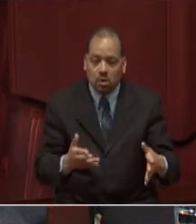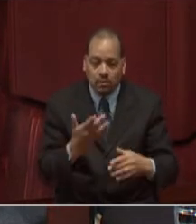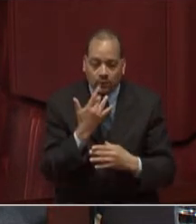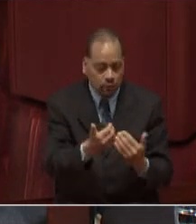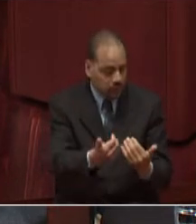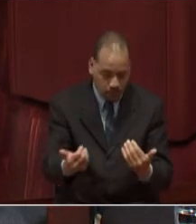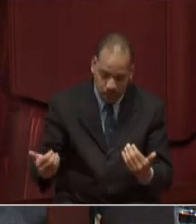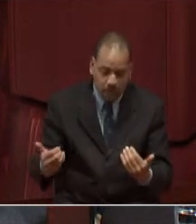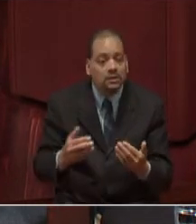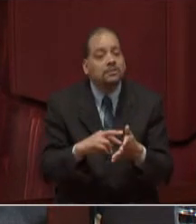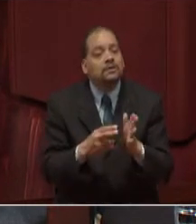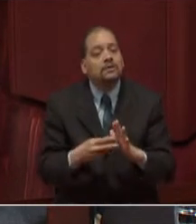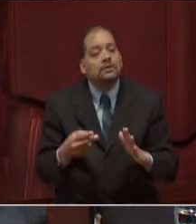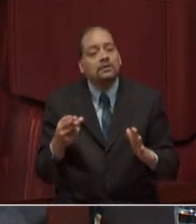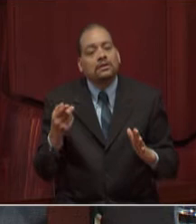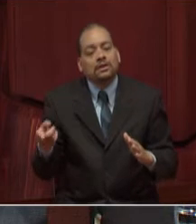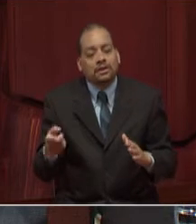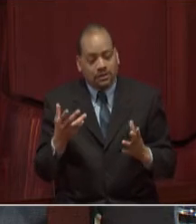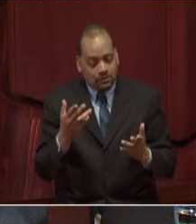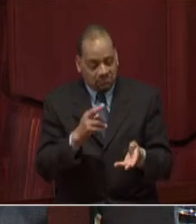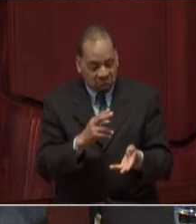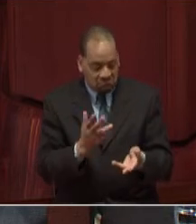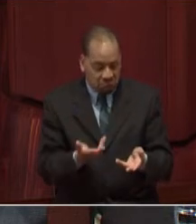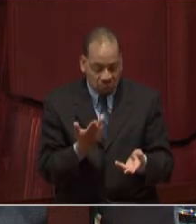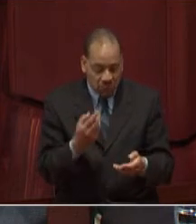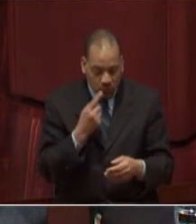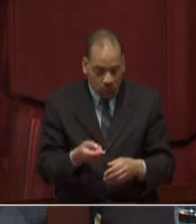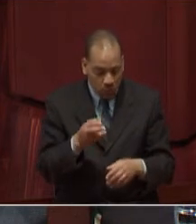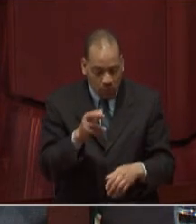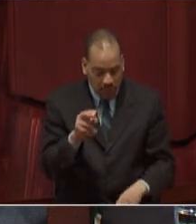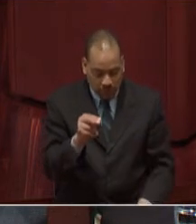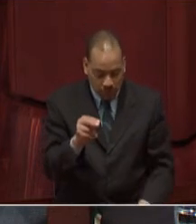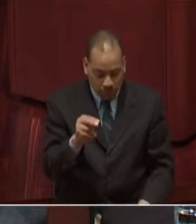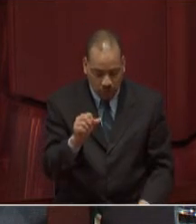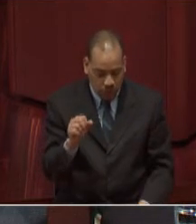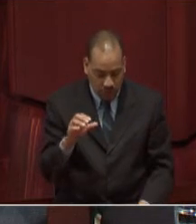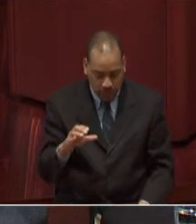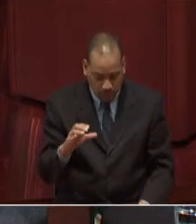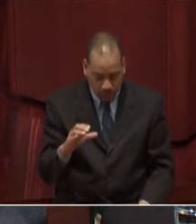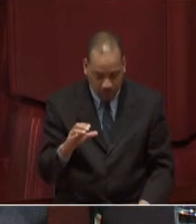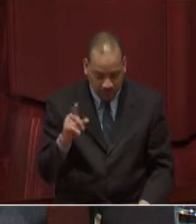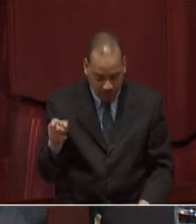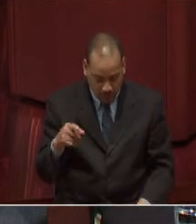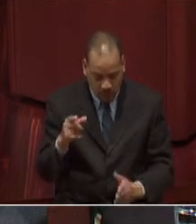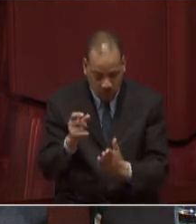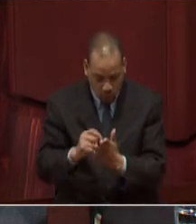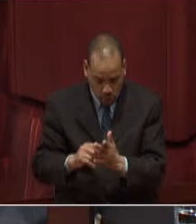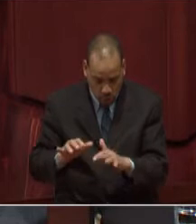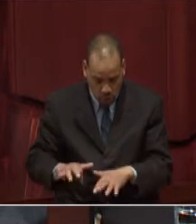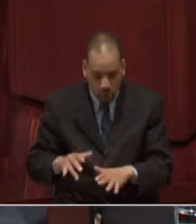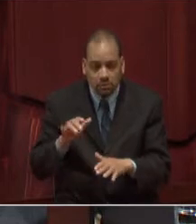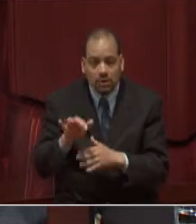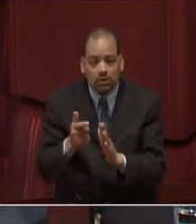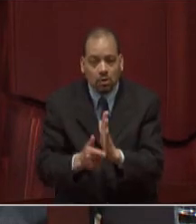was indeed his... He wrote it with his friends on the Hill, and it was to get